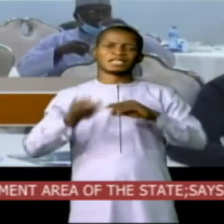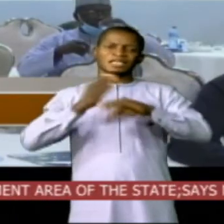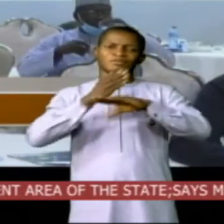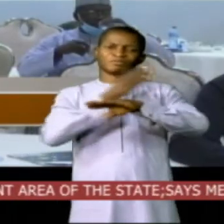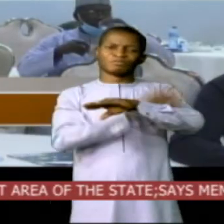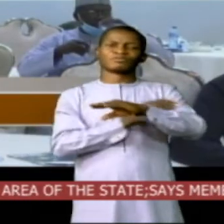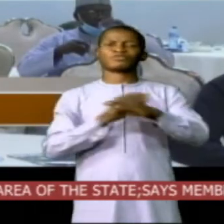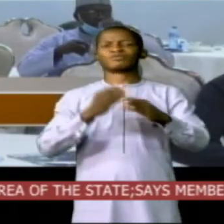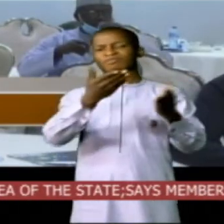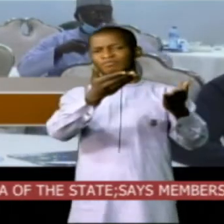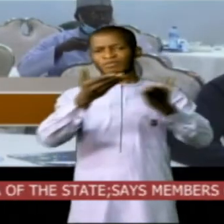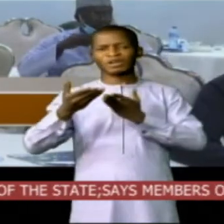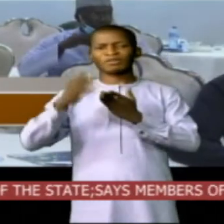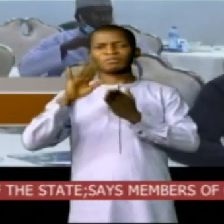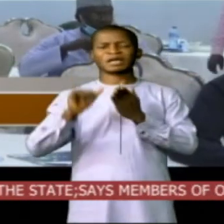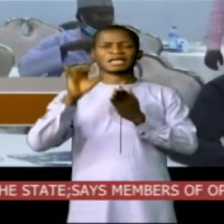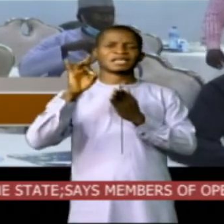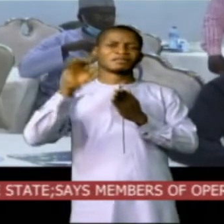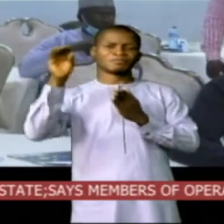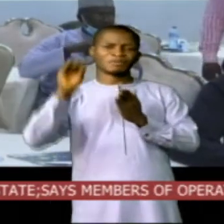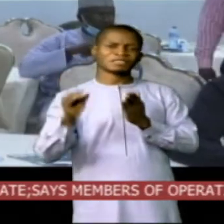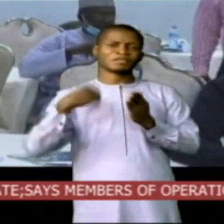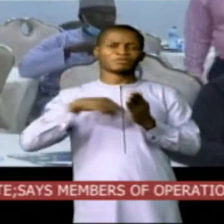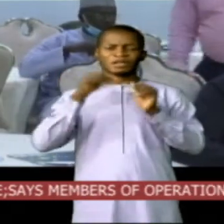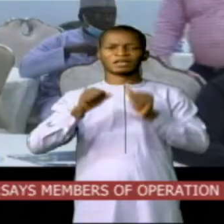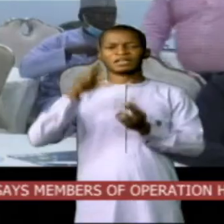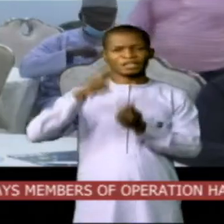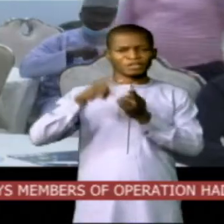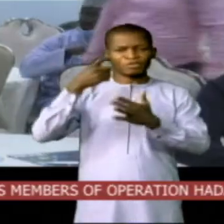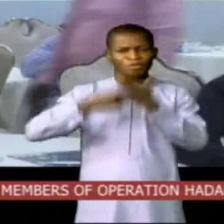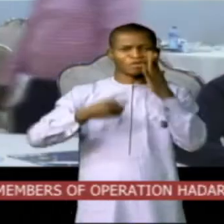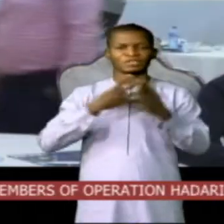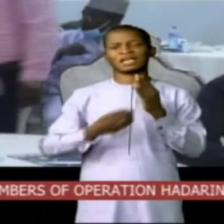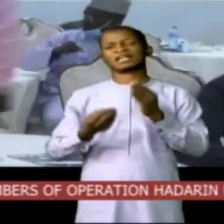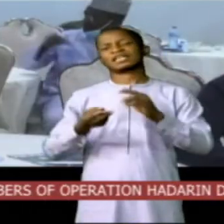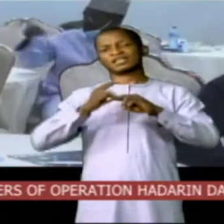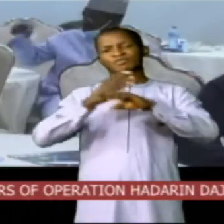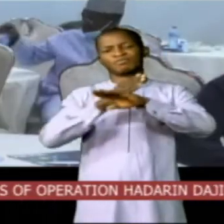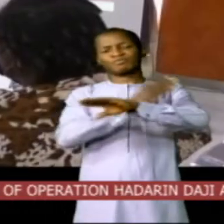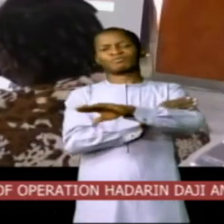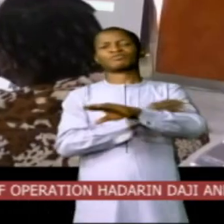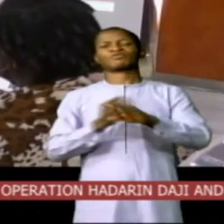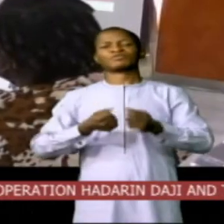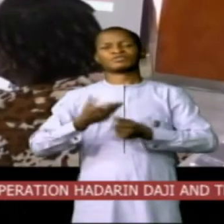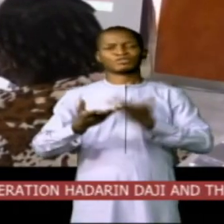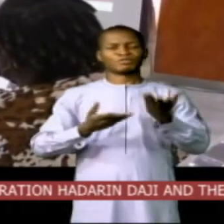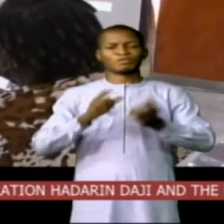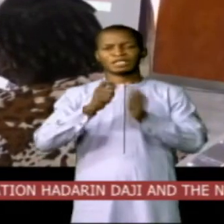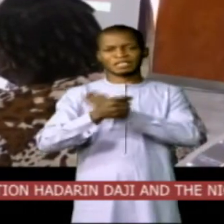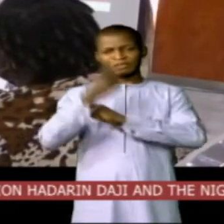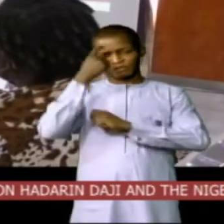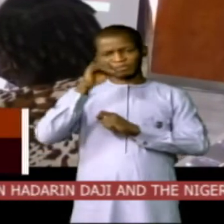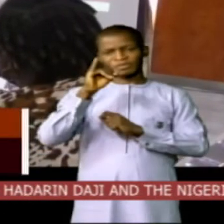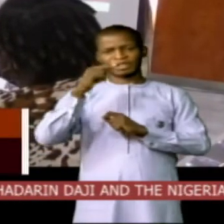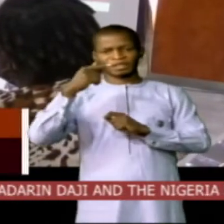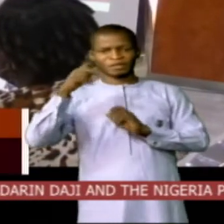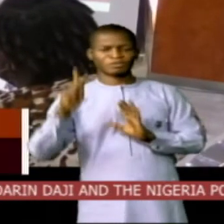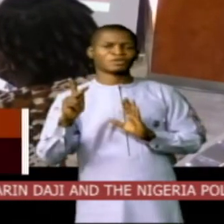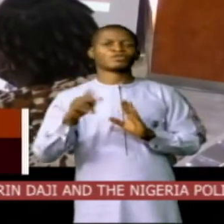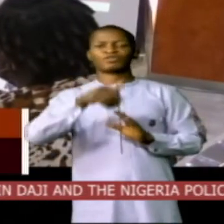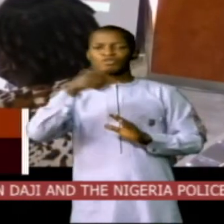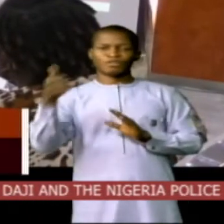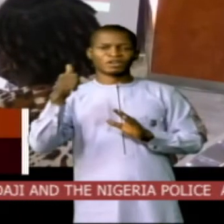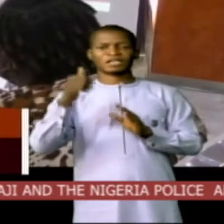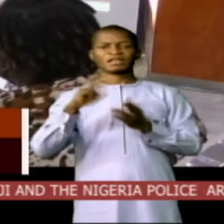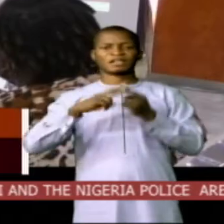to 80%, then we can drive down costs and also improve the supply chain for LPG. Experts want relevant agencies of government to